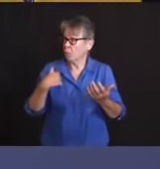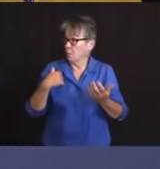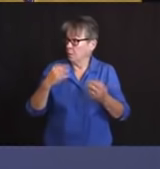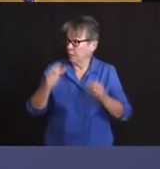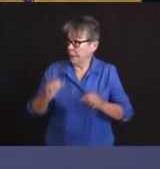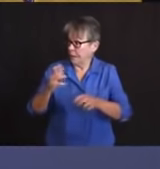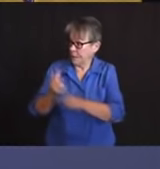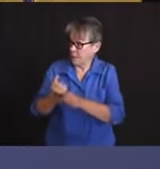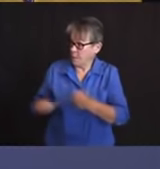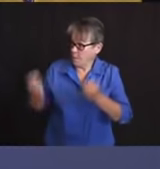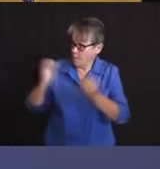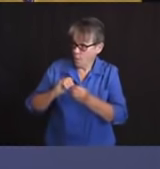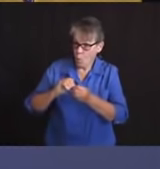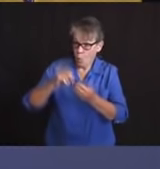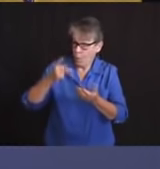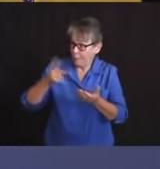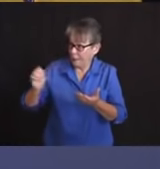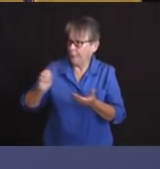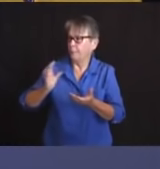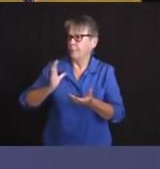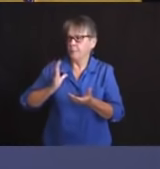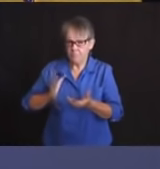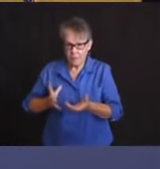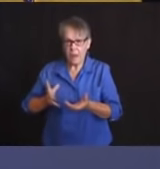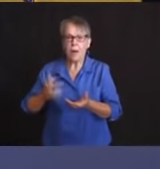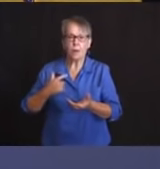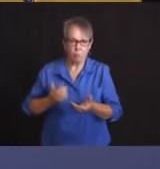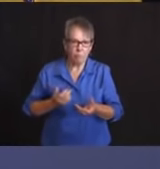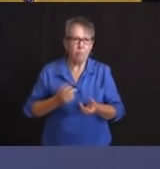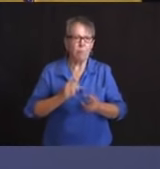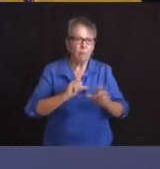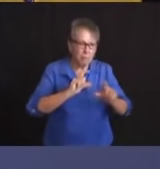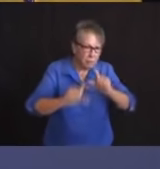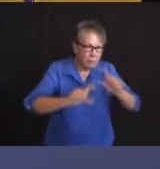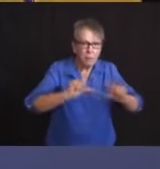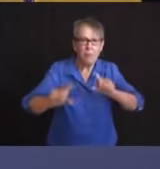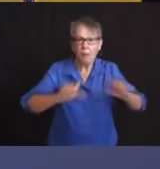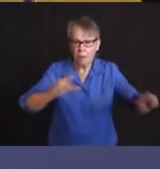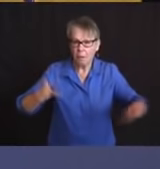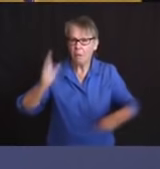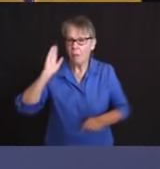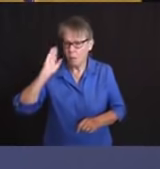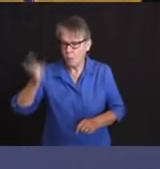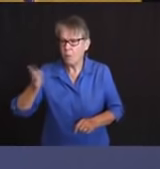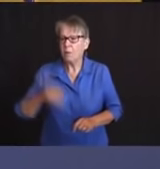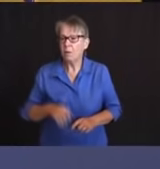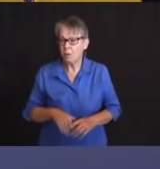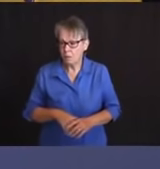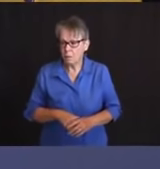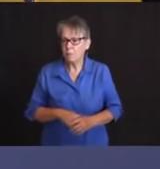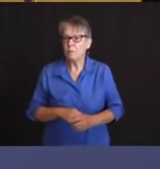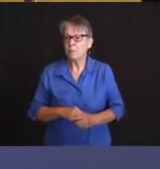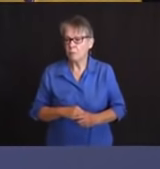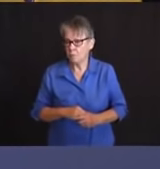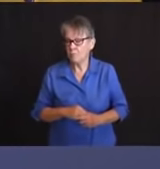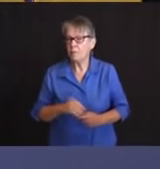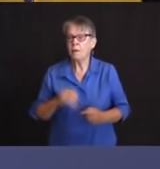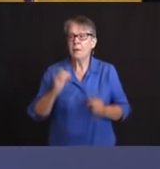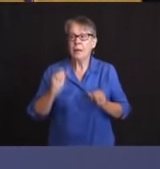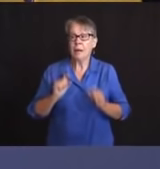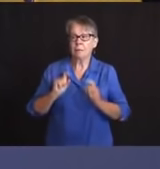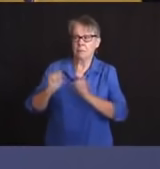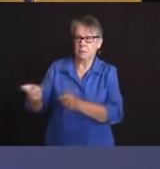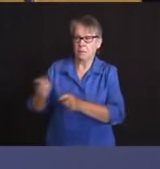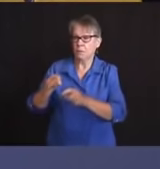a whole other batch that would be available potentially at schools. In a perfect world, you'd be. I